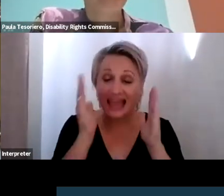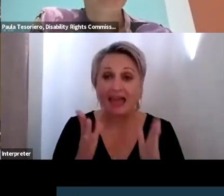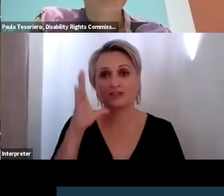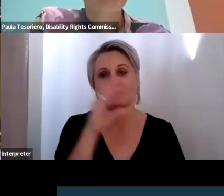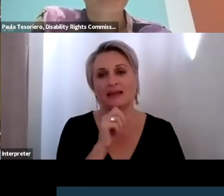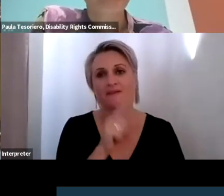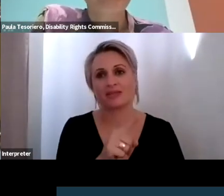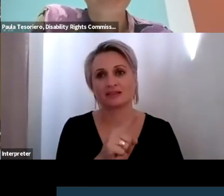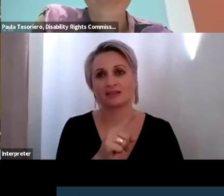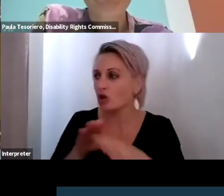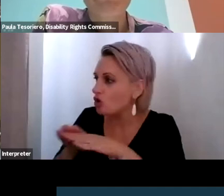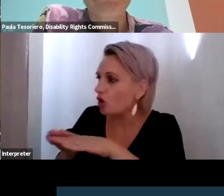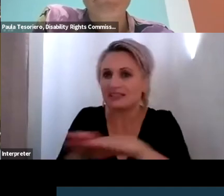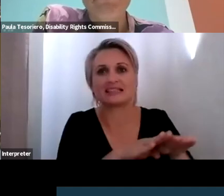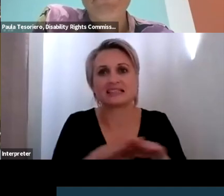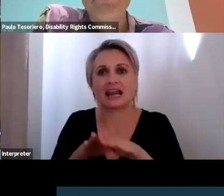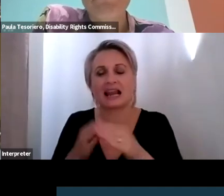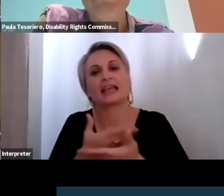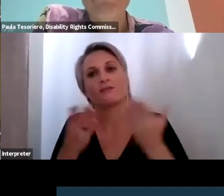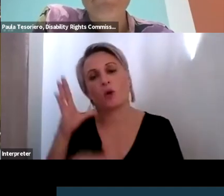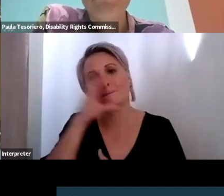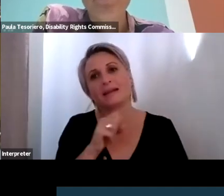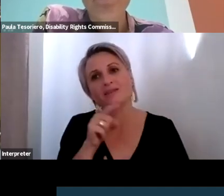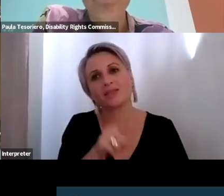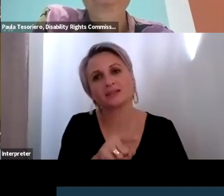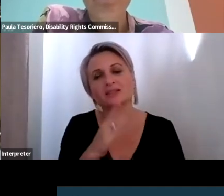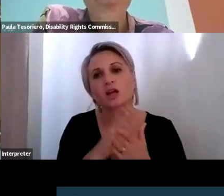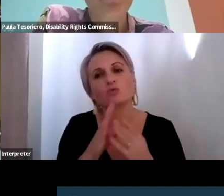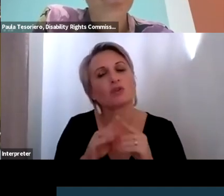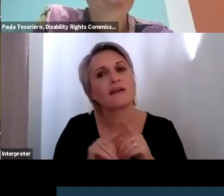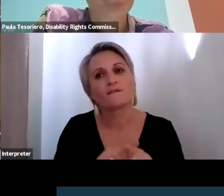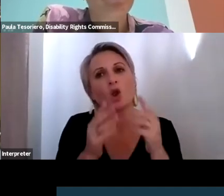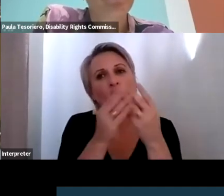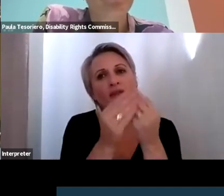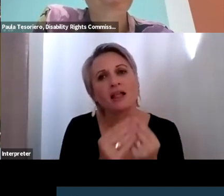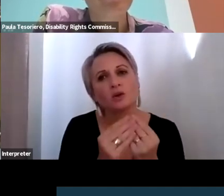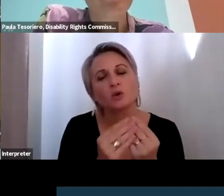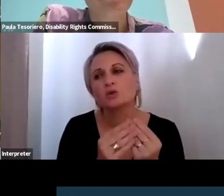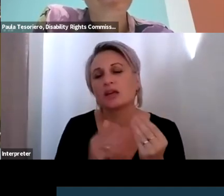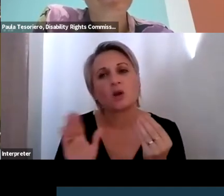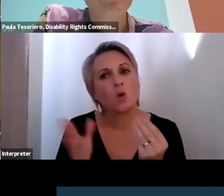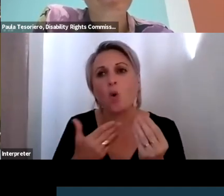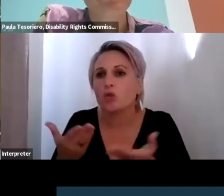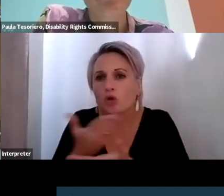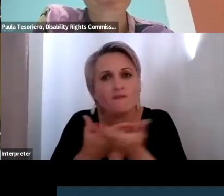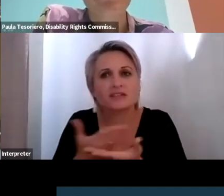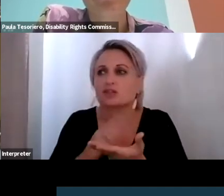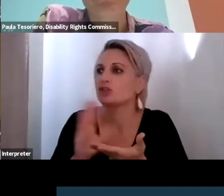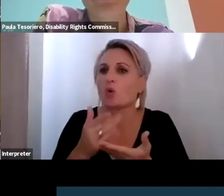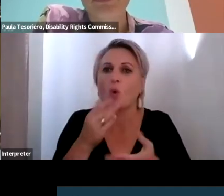consistently follow the values and all the conversations and the decisions they